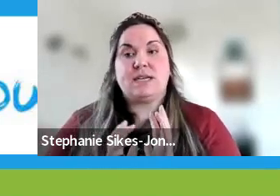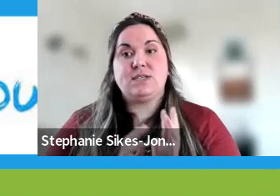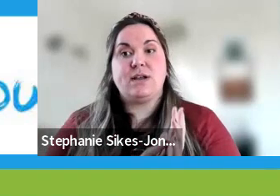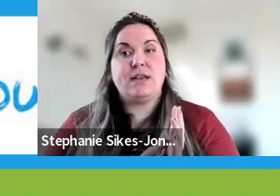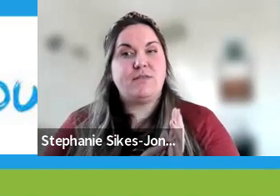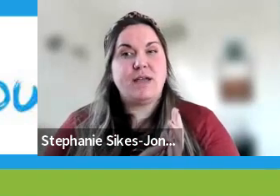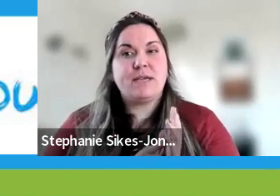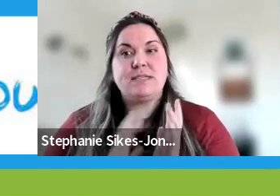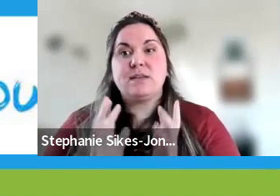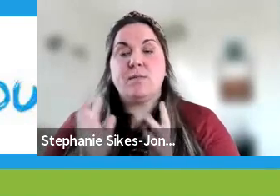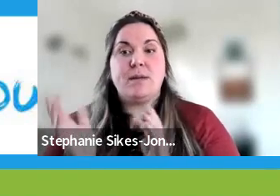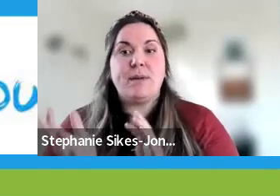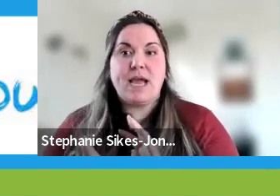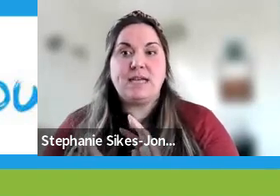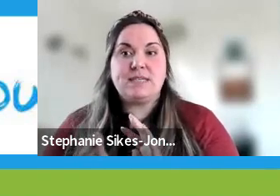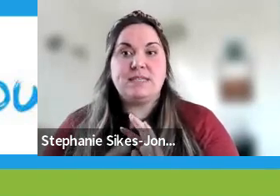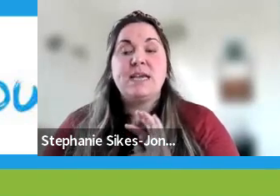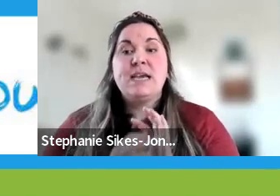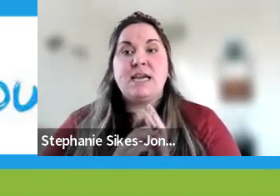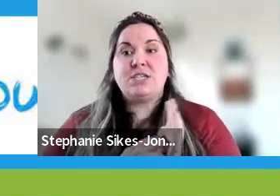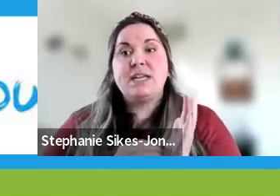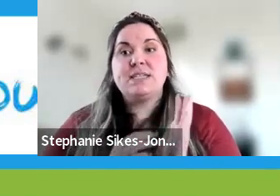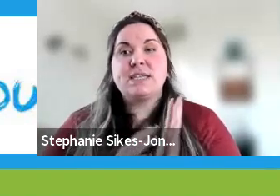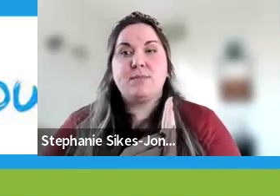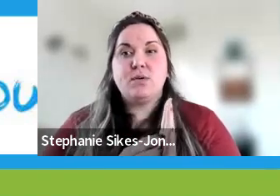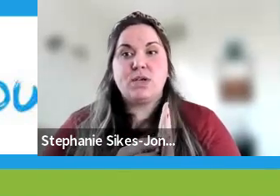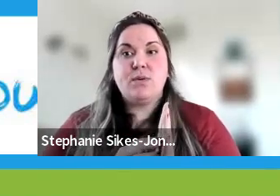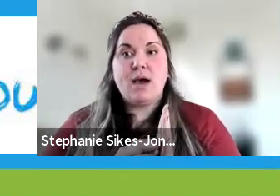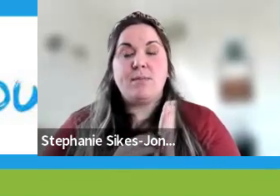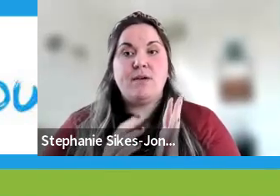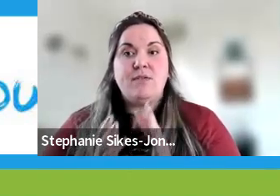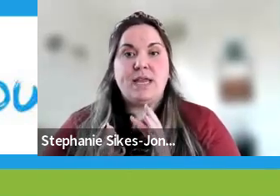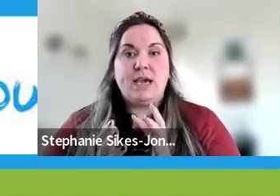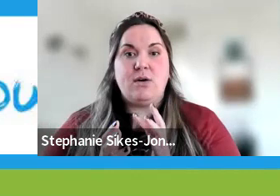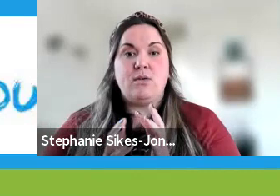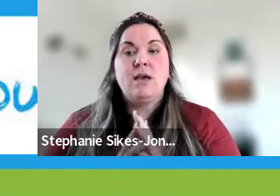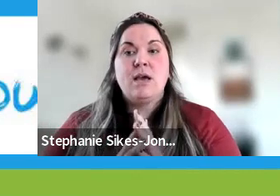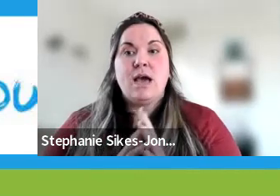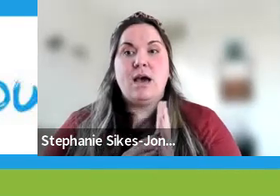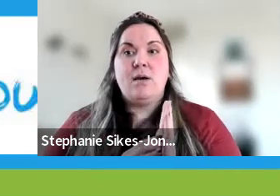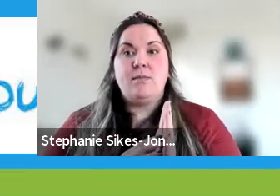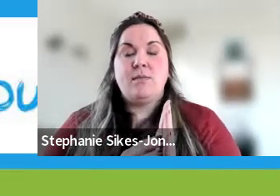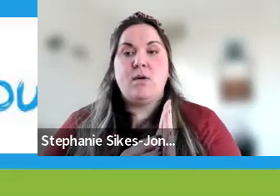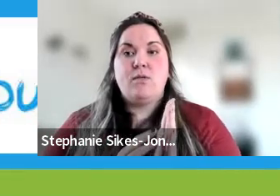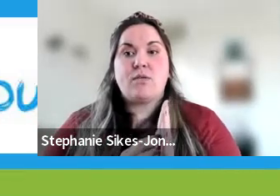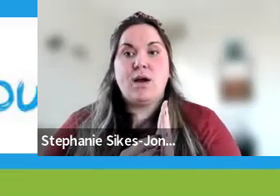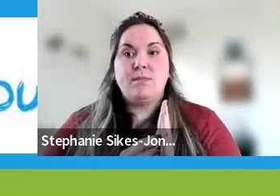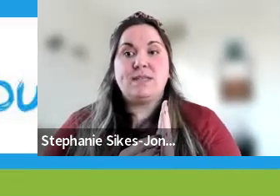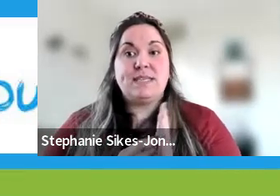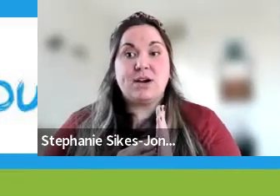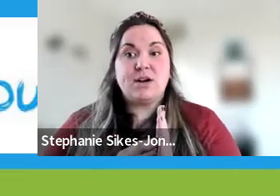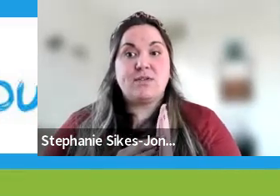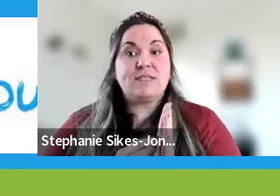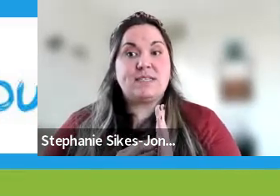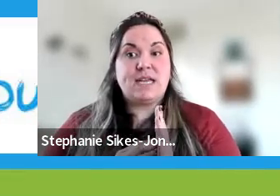framework of Kentucky Strengthening Families, a little bit about ACEs. And Shannon's going to pull you up a video from